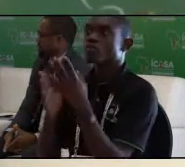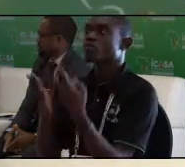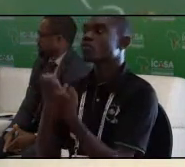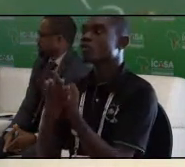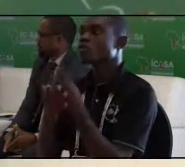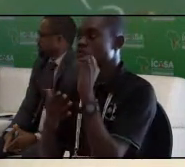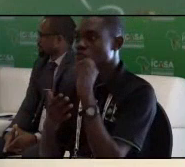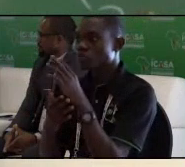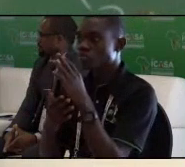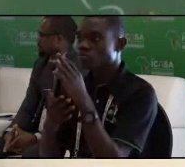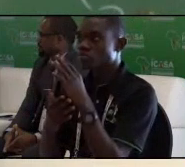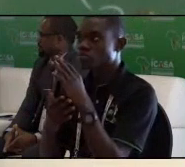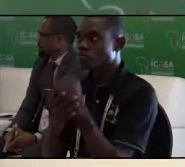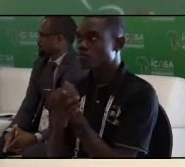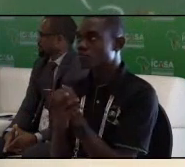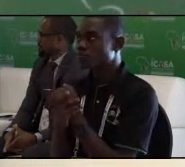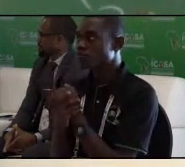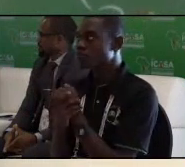So whereas it's not